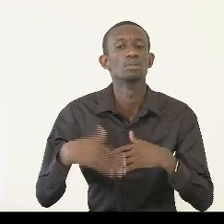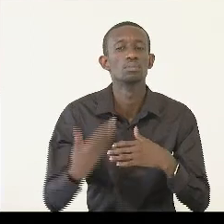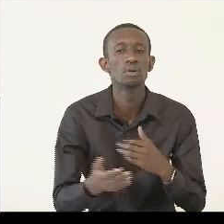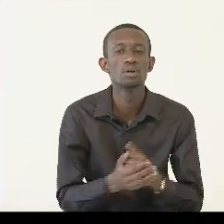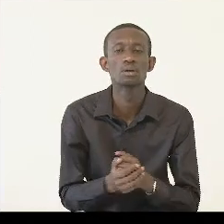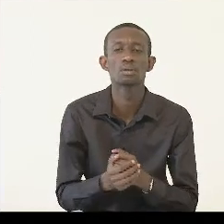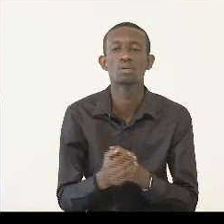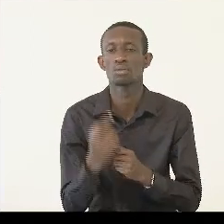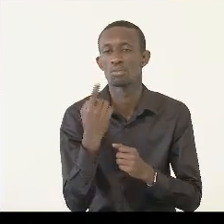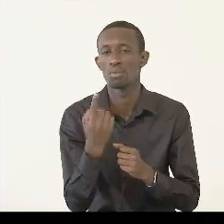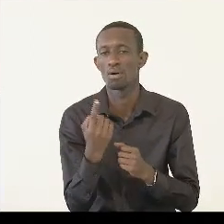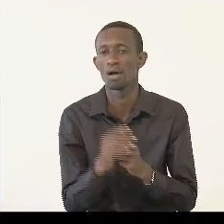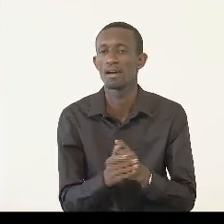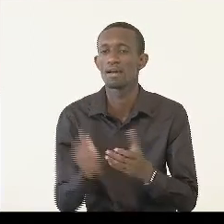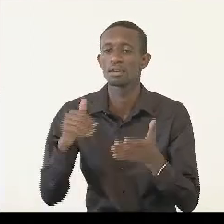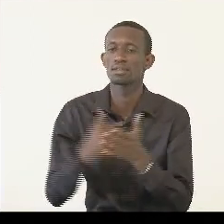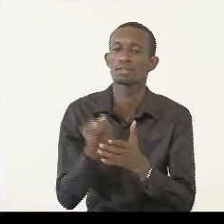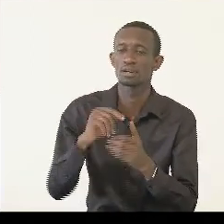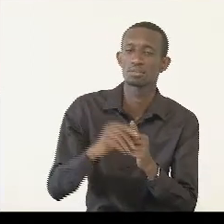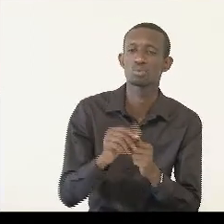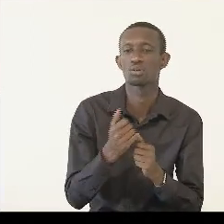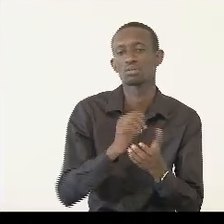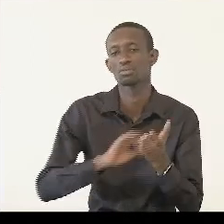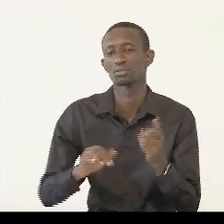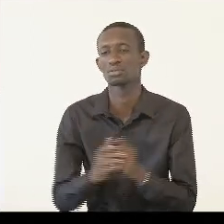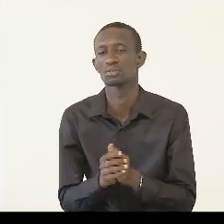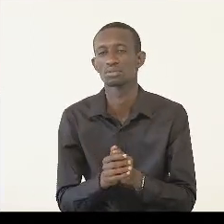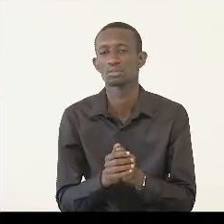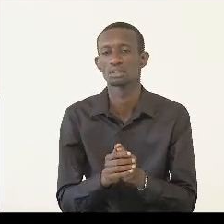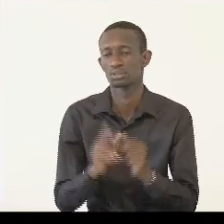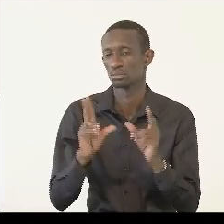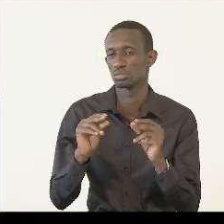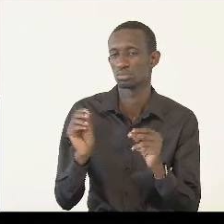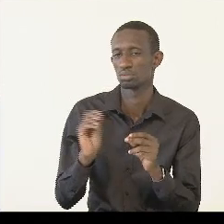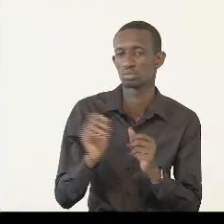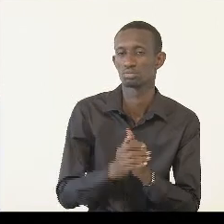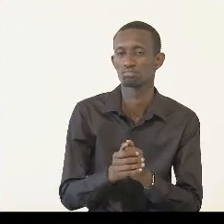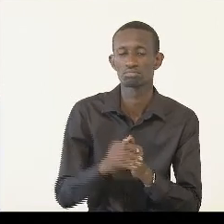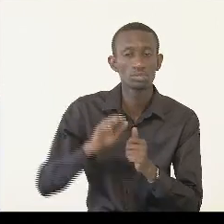one old strand, one new strand. That's exactly what it means. It's one mark. Don't write a lot. And lastly,